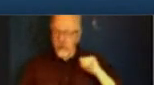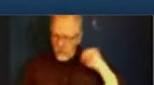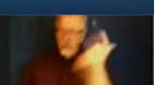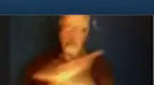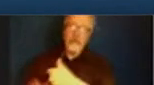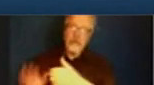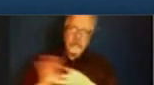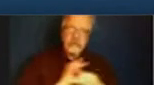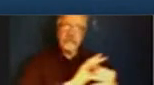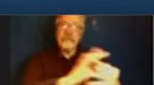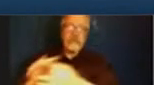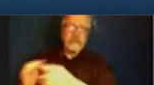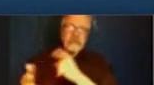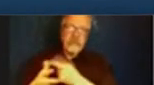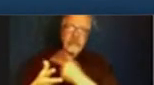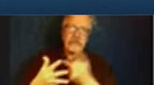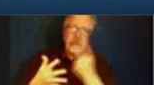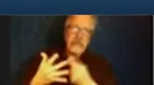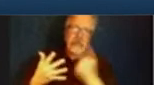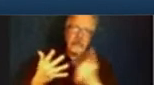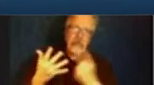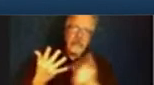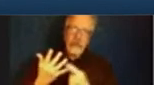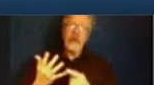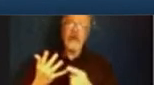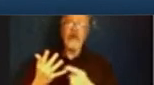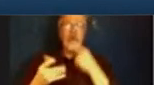one magic bullet. It's all of these things together.